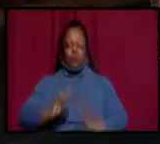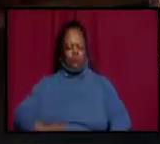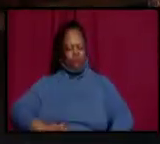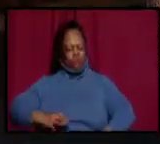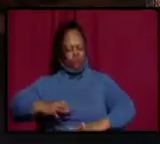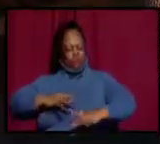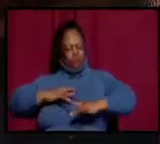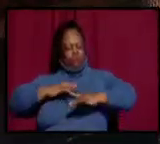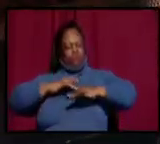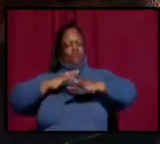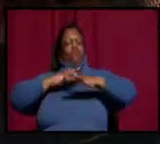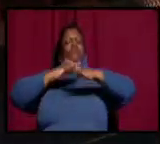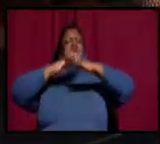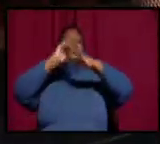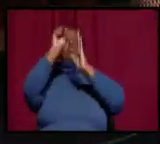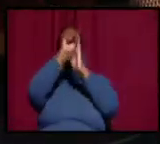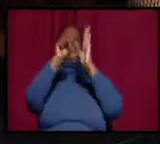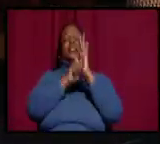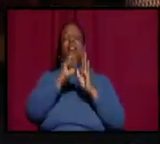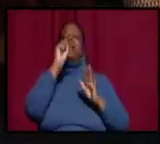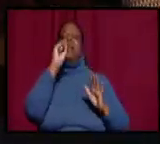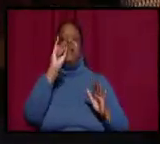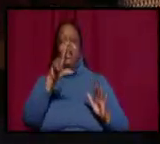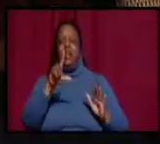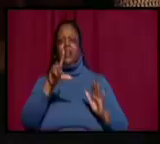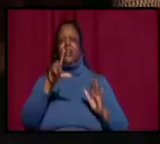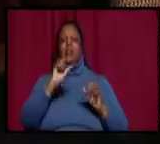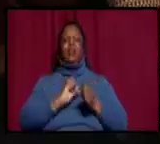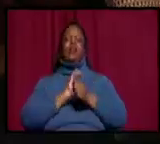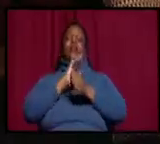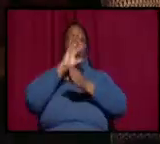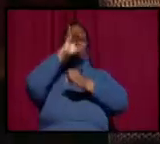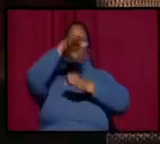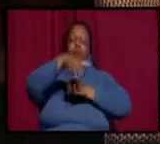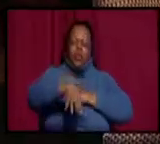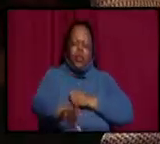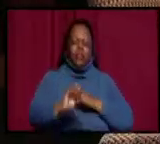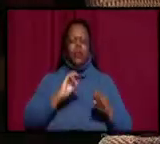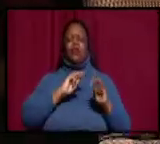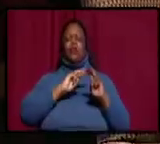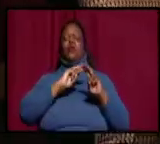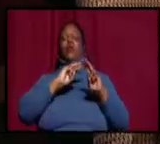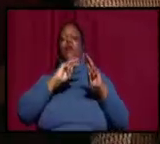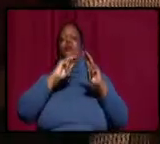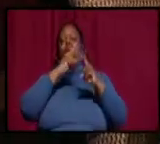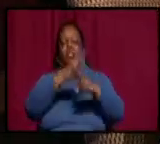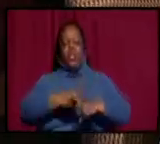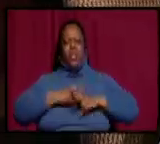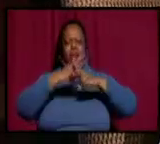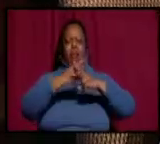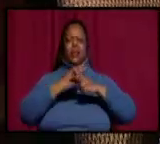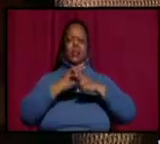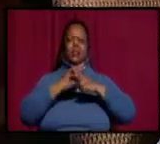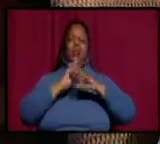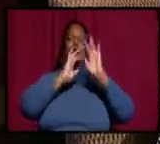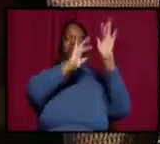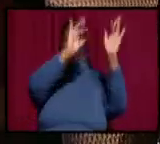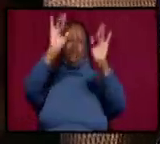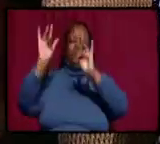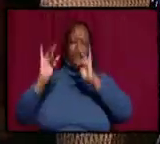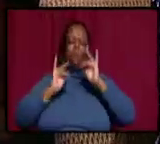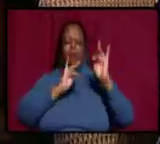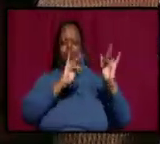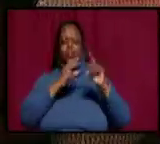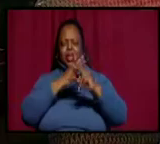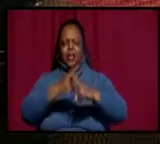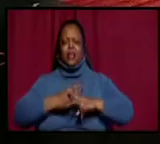the state of Illinois. Lord, saturate us with care and kindness and mercy, and